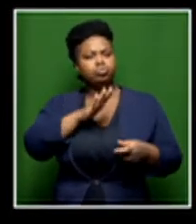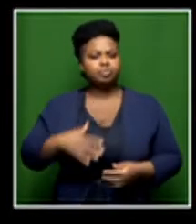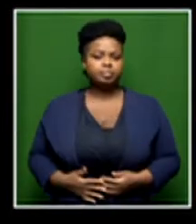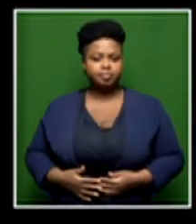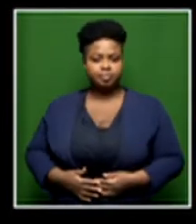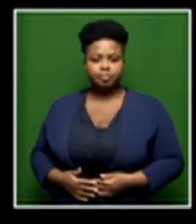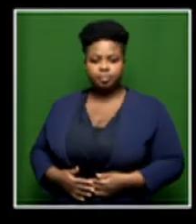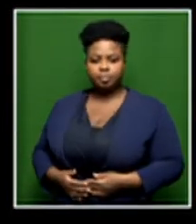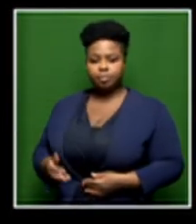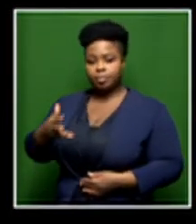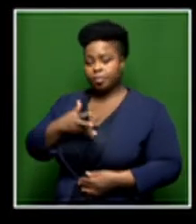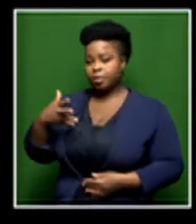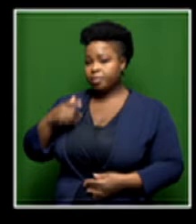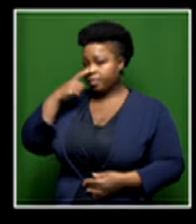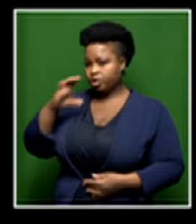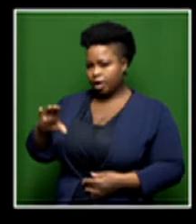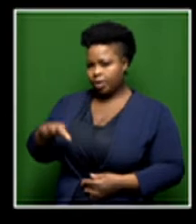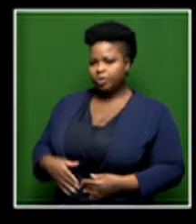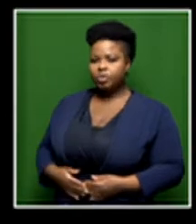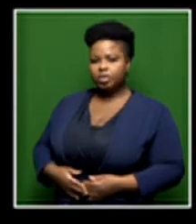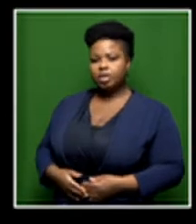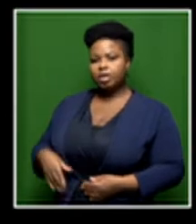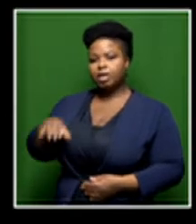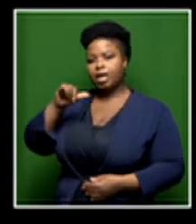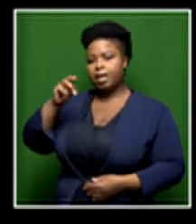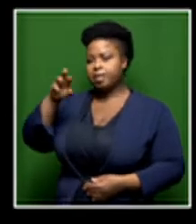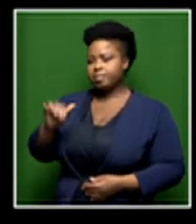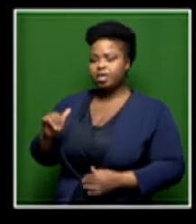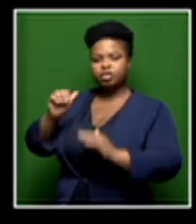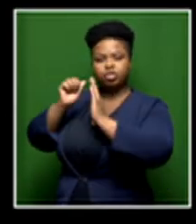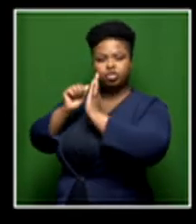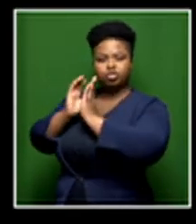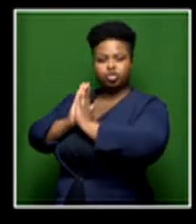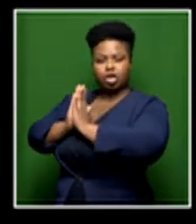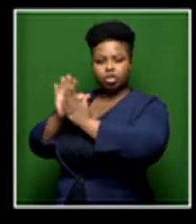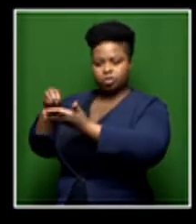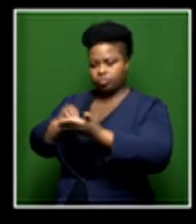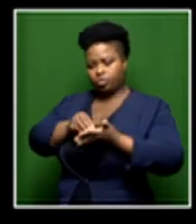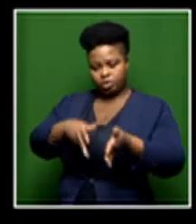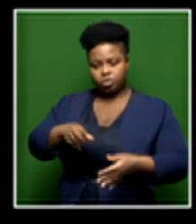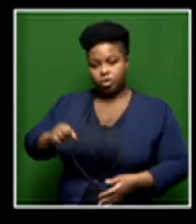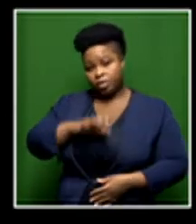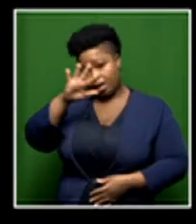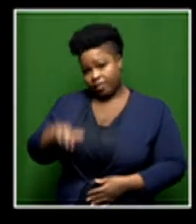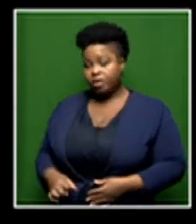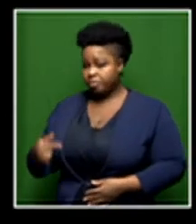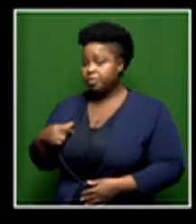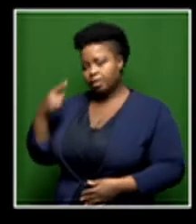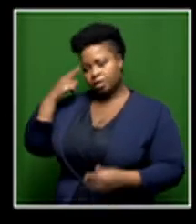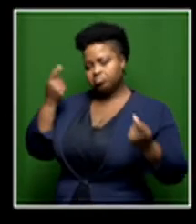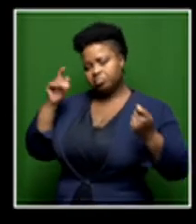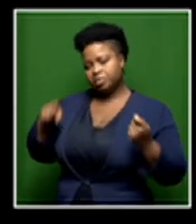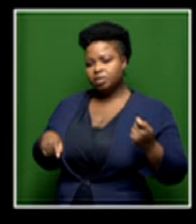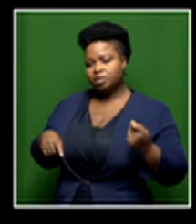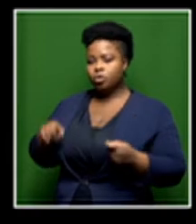Mum Charlotte was the one who brought the AME Church to South Africa. I think that must be far more celebrated, but she